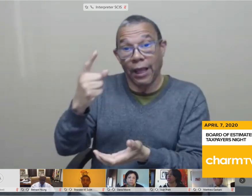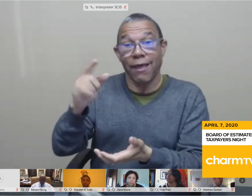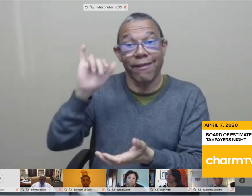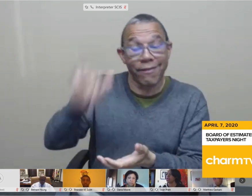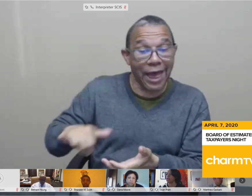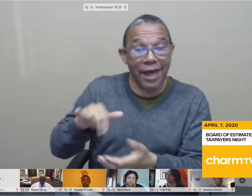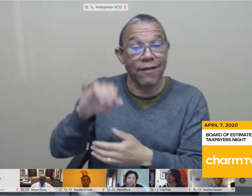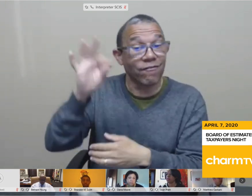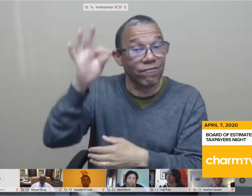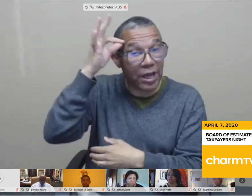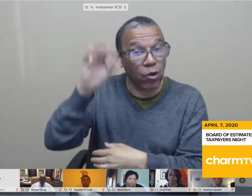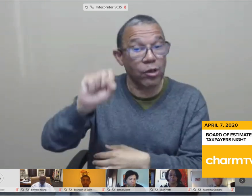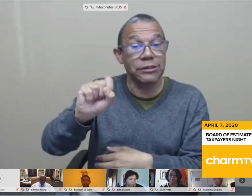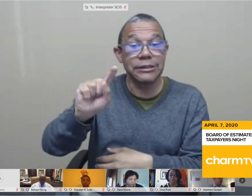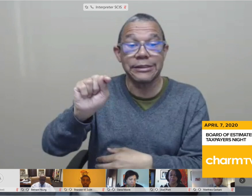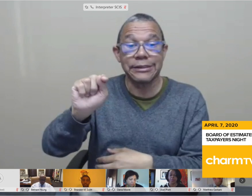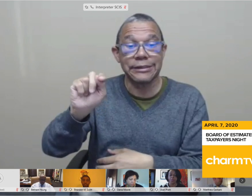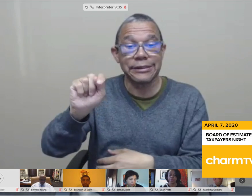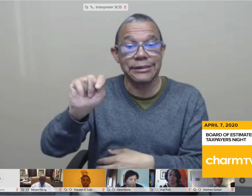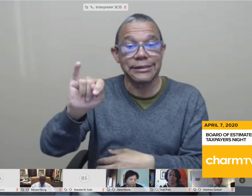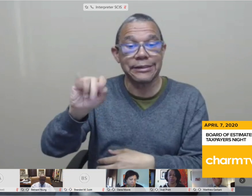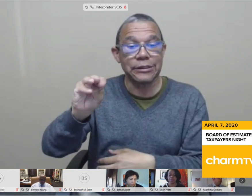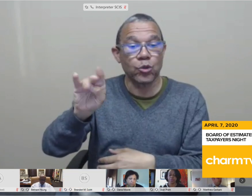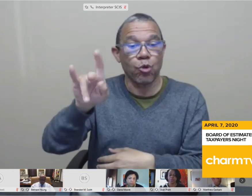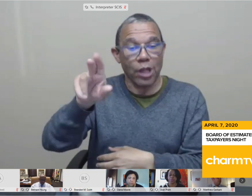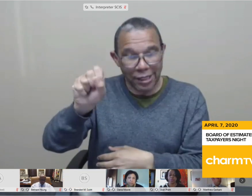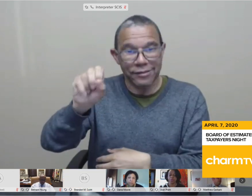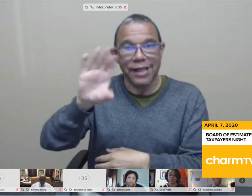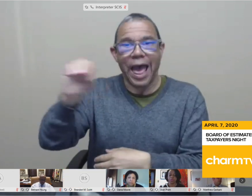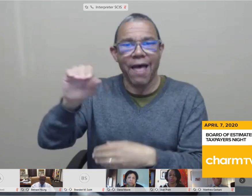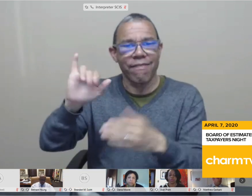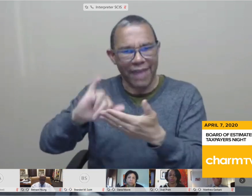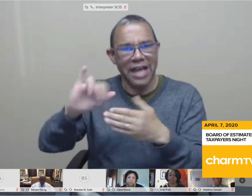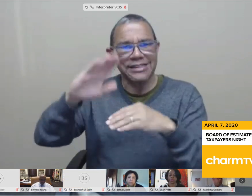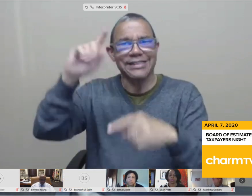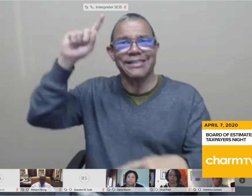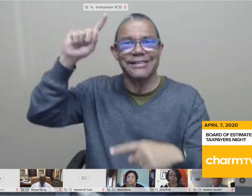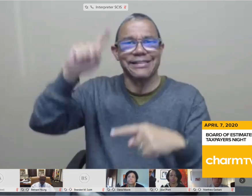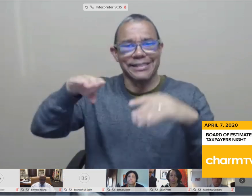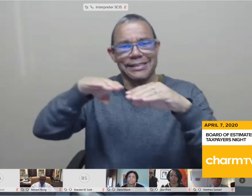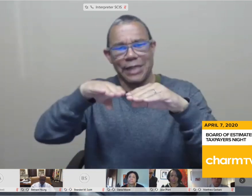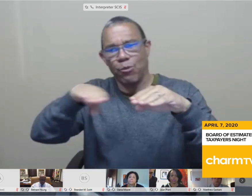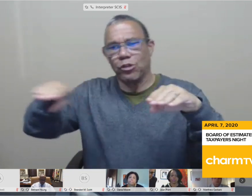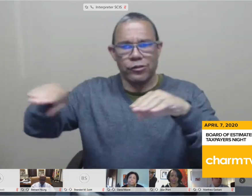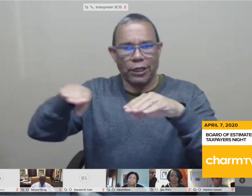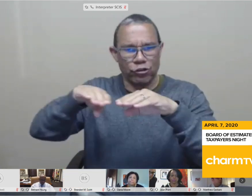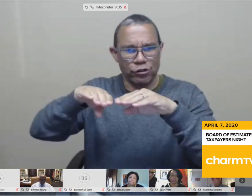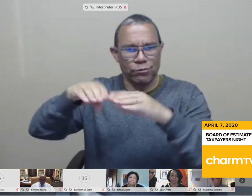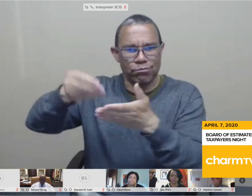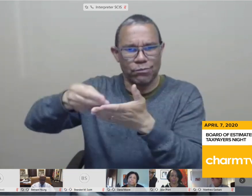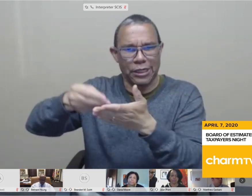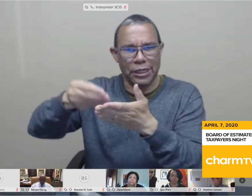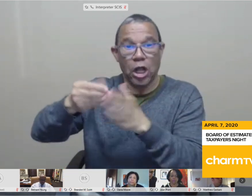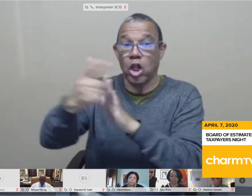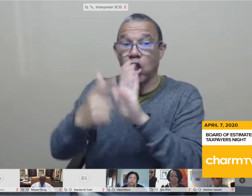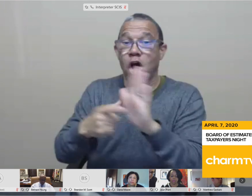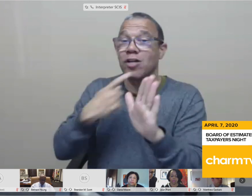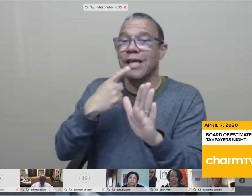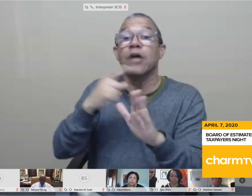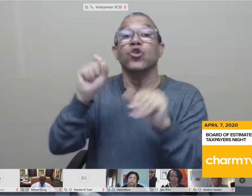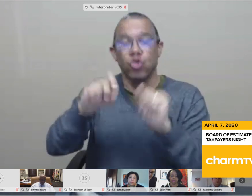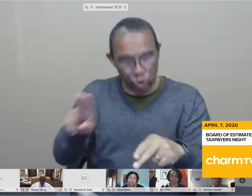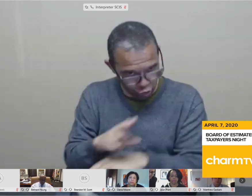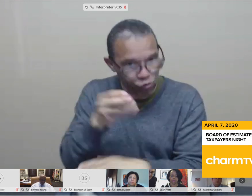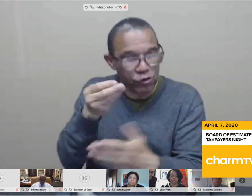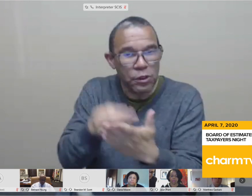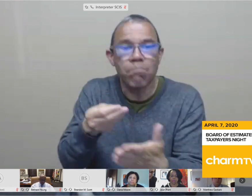referred to is that the way the law is written is that it says that you can use the money for any expenses that you incur